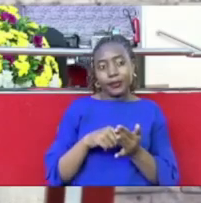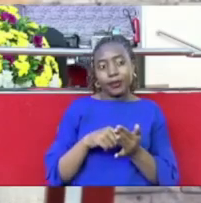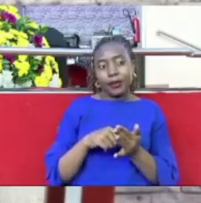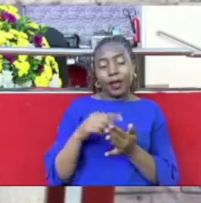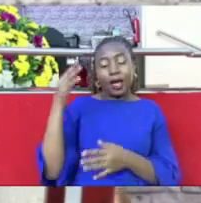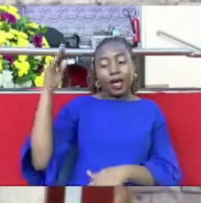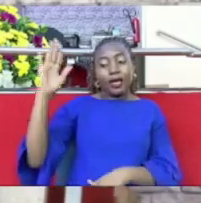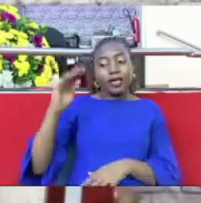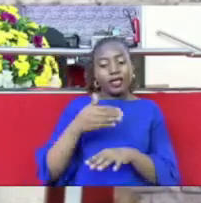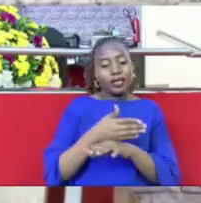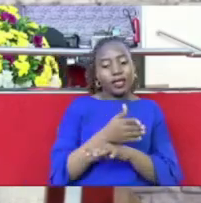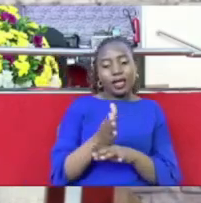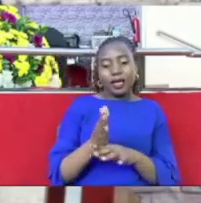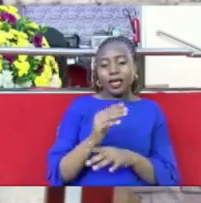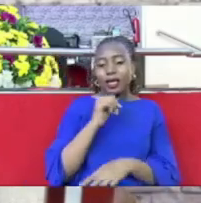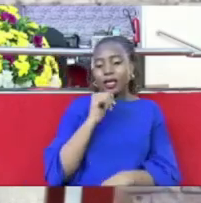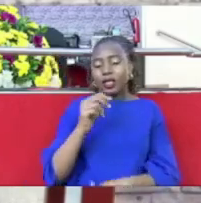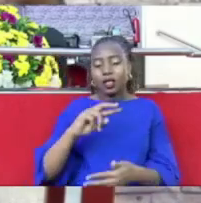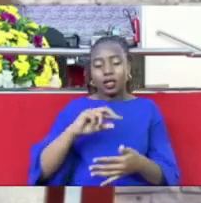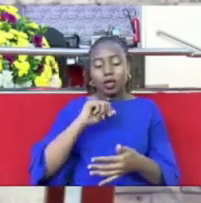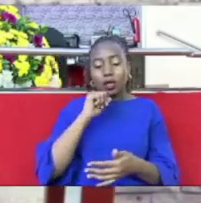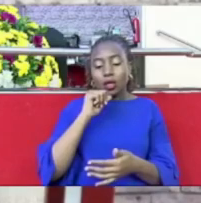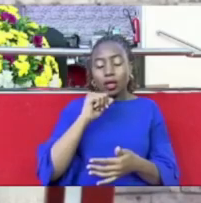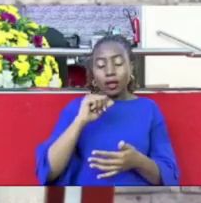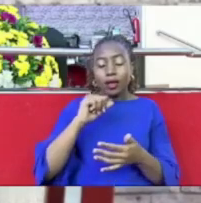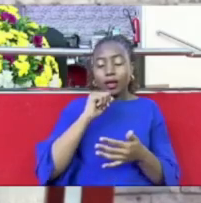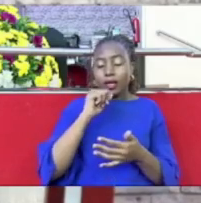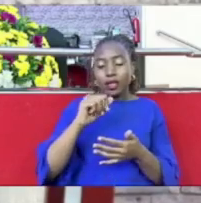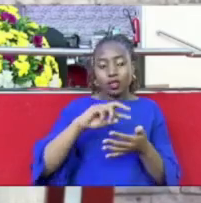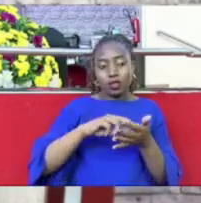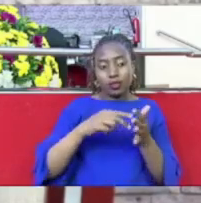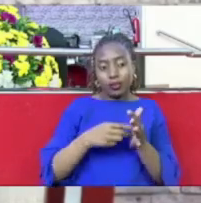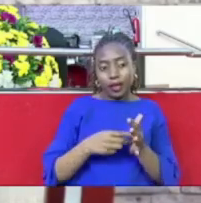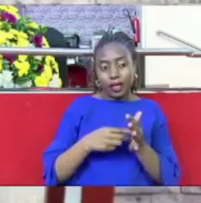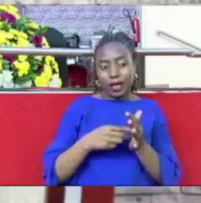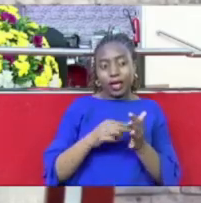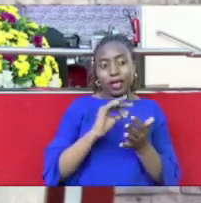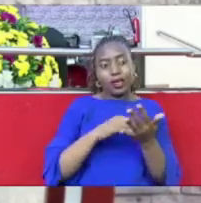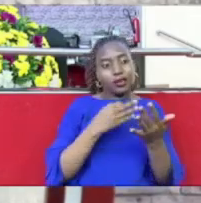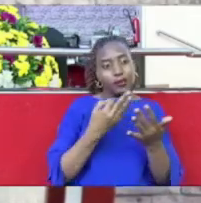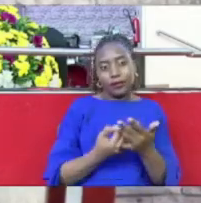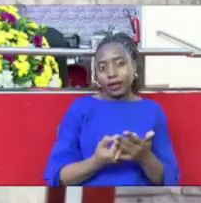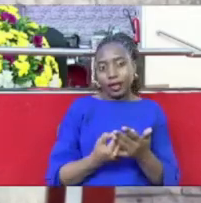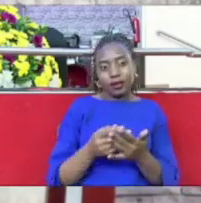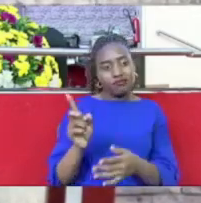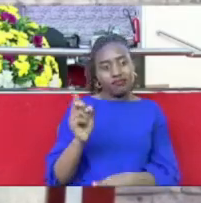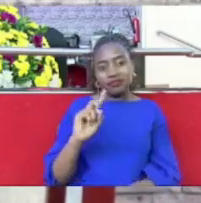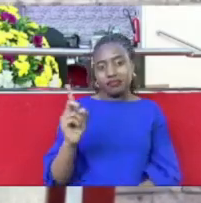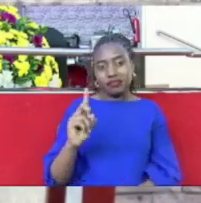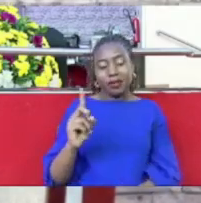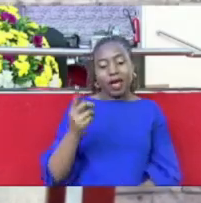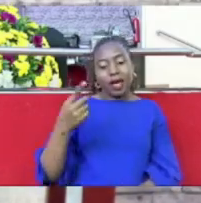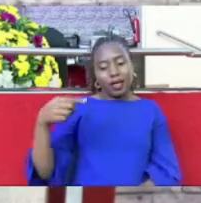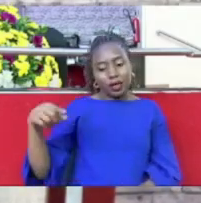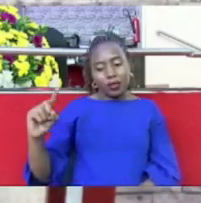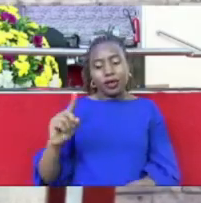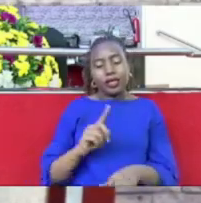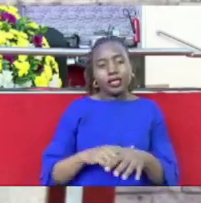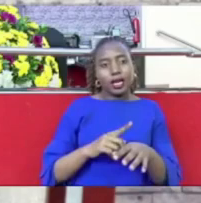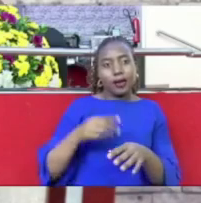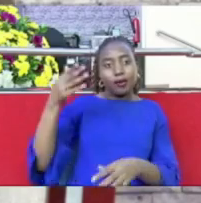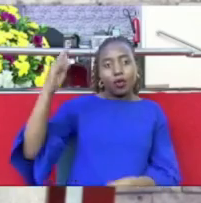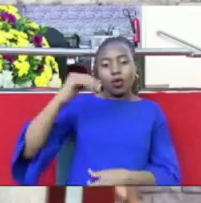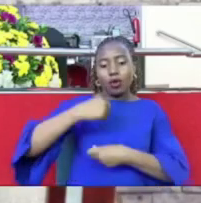is never denial. Kwamba kukawia kwake si kukataa. At the appropriate time. Wakati unaofaa. He will make things